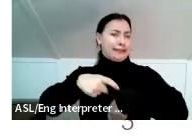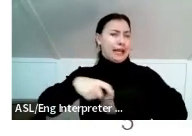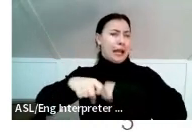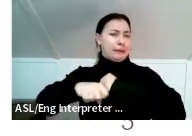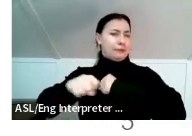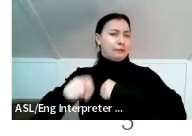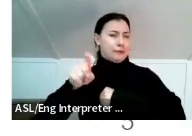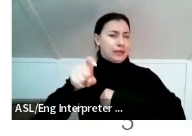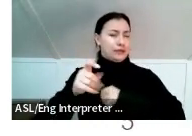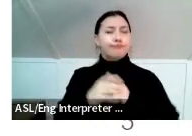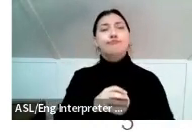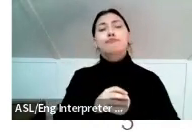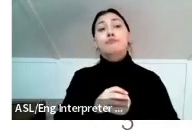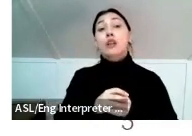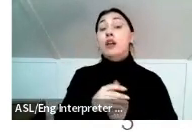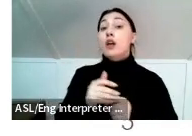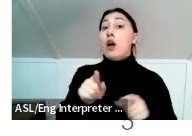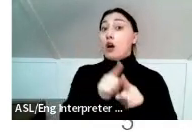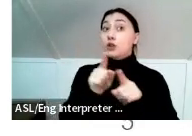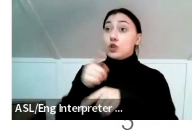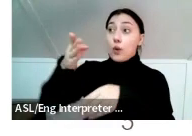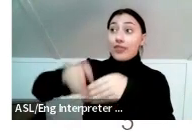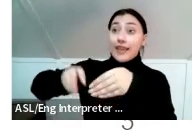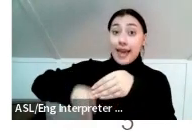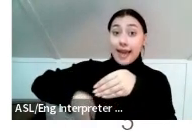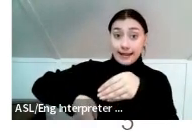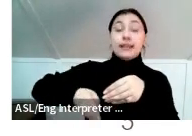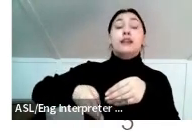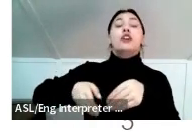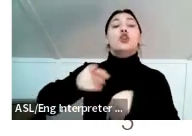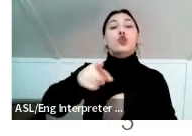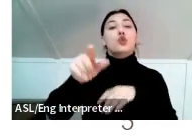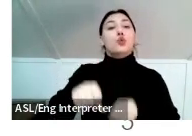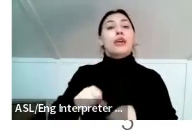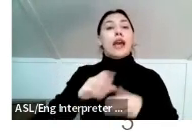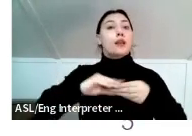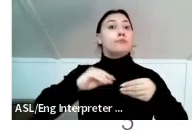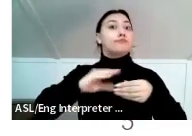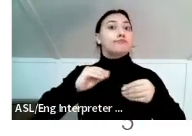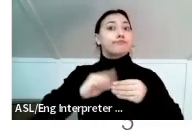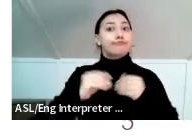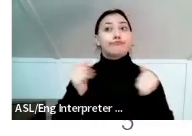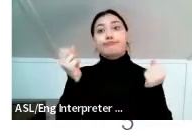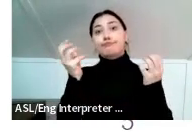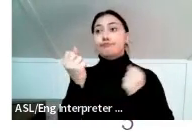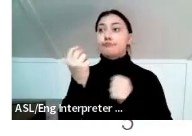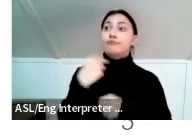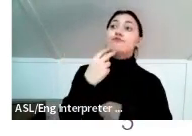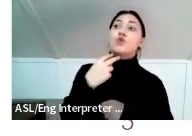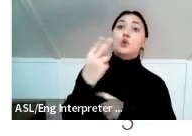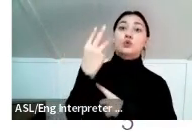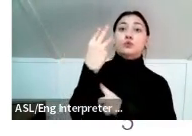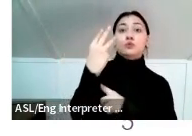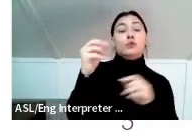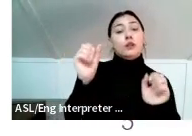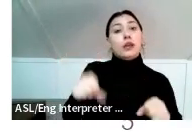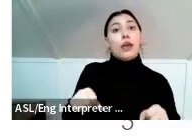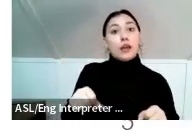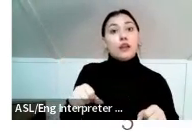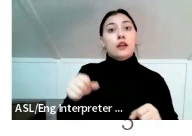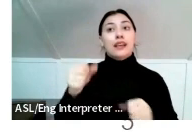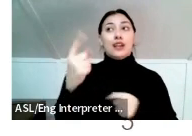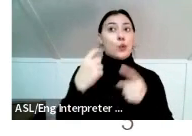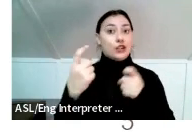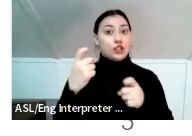vocally ask questions at the end of the presentation, as well as submitting them through the Q&A feature. And just as a note,